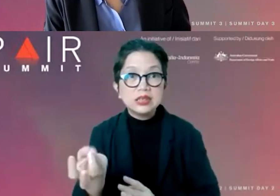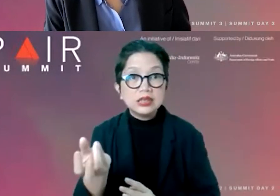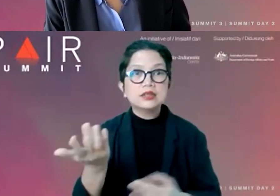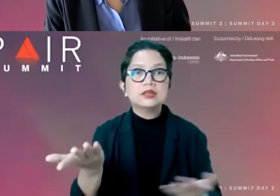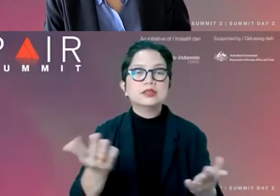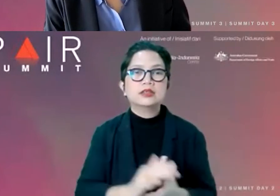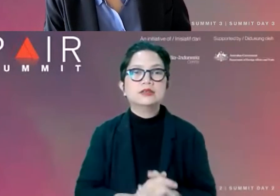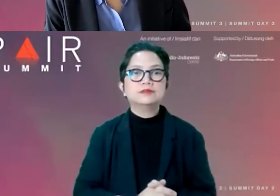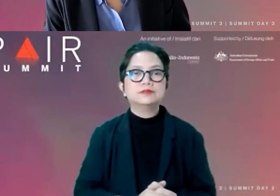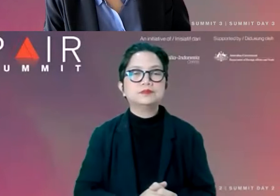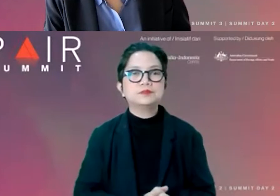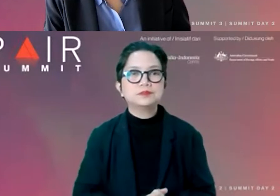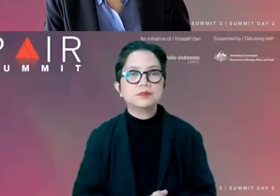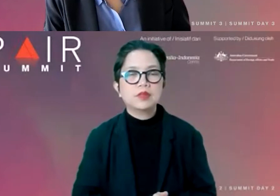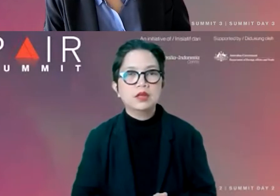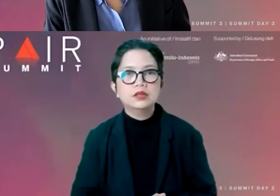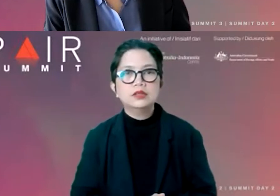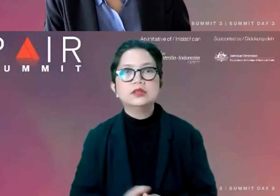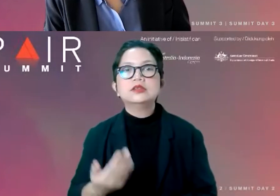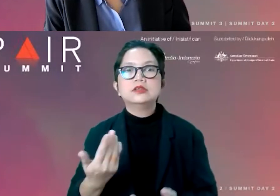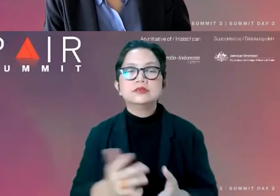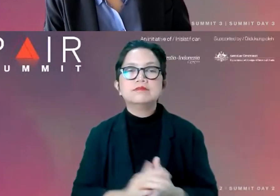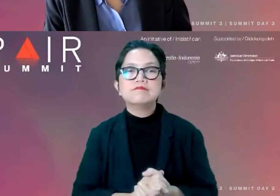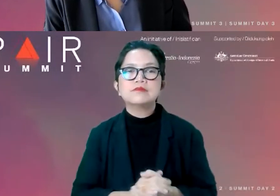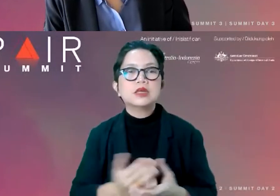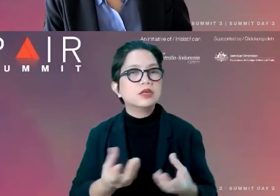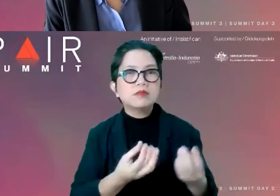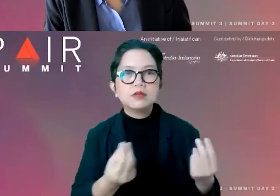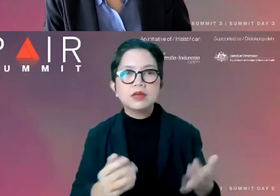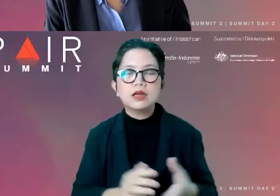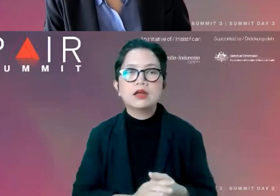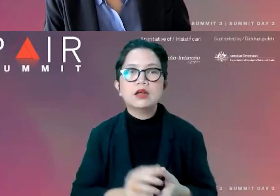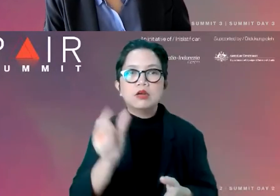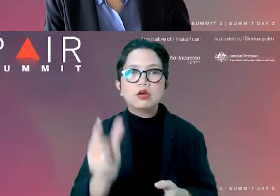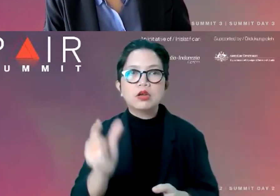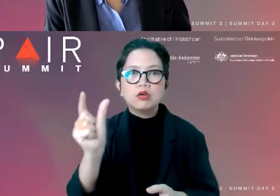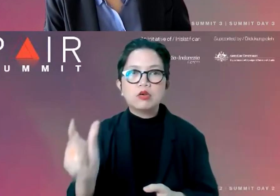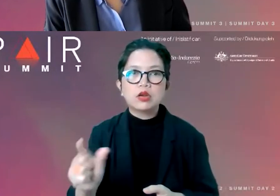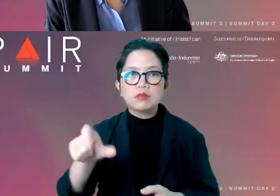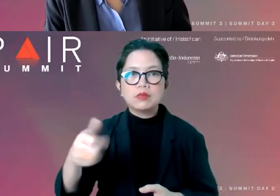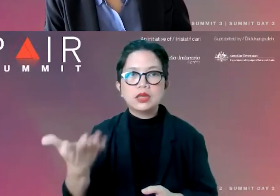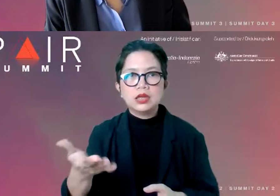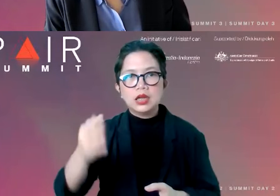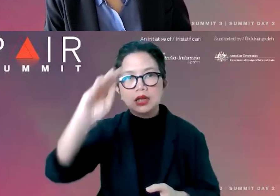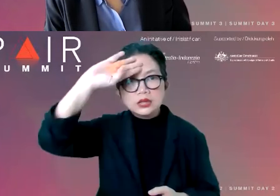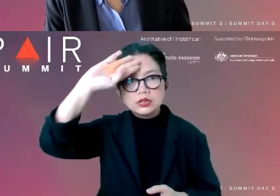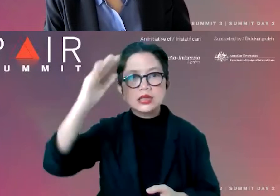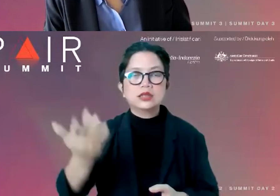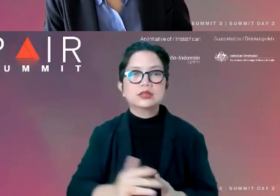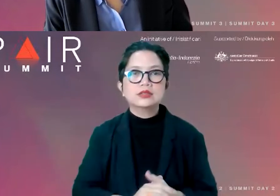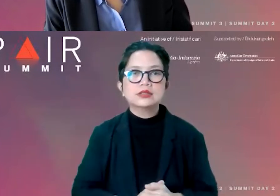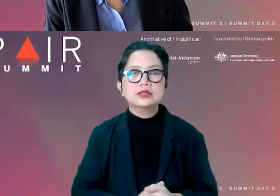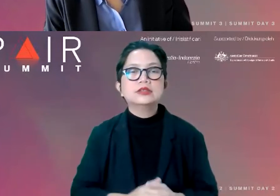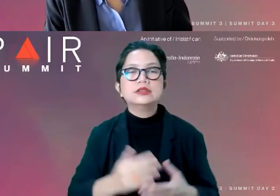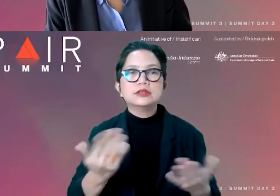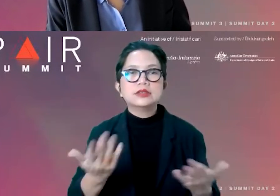implications of having people who die and having people who are sick, but it's very marginal compared to actually shutting down